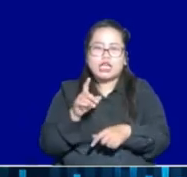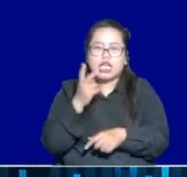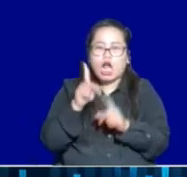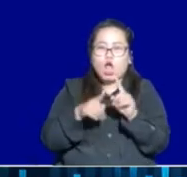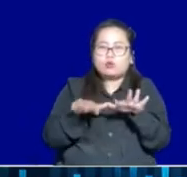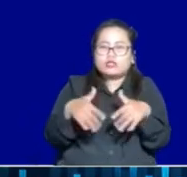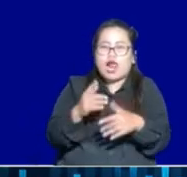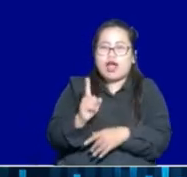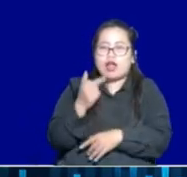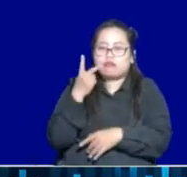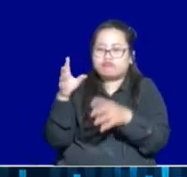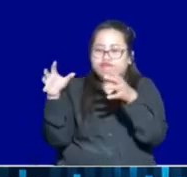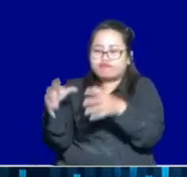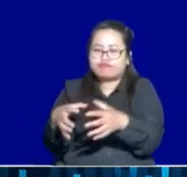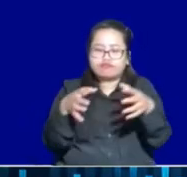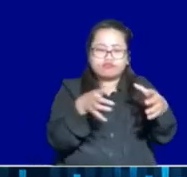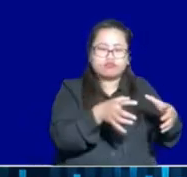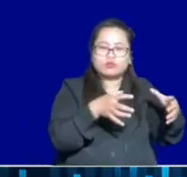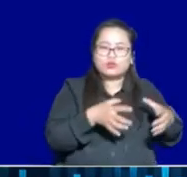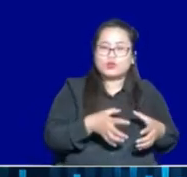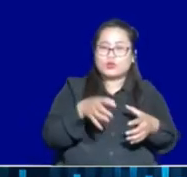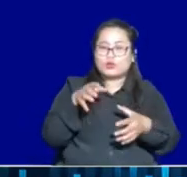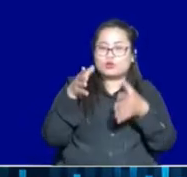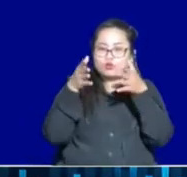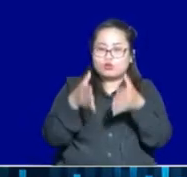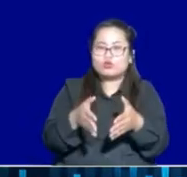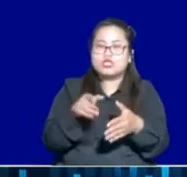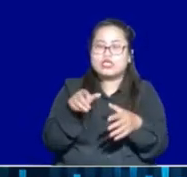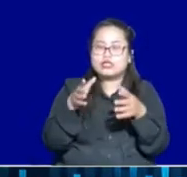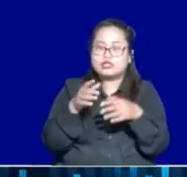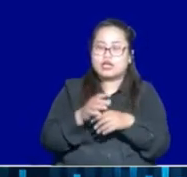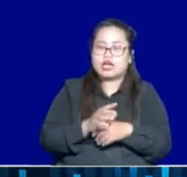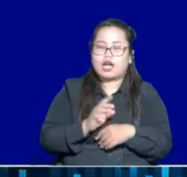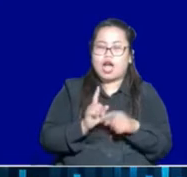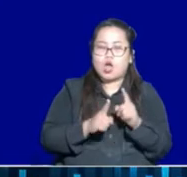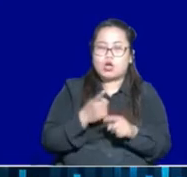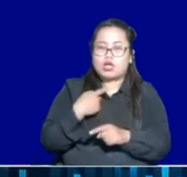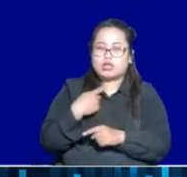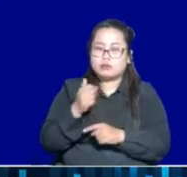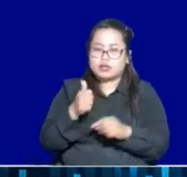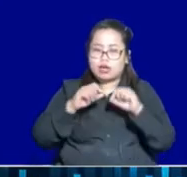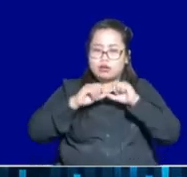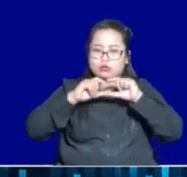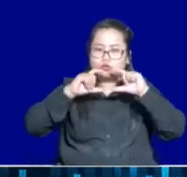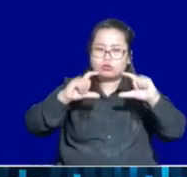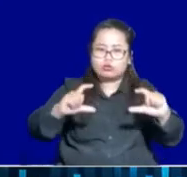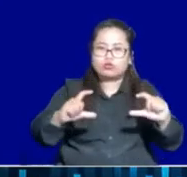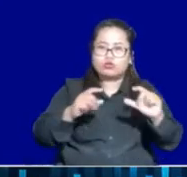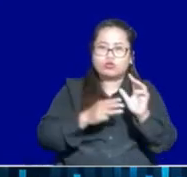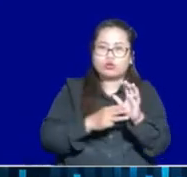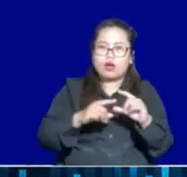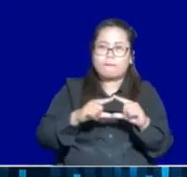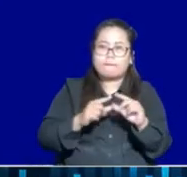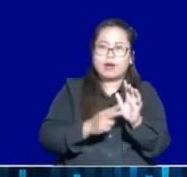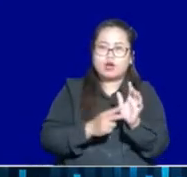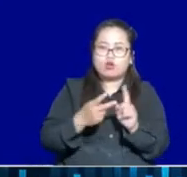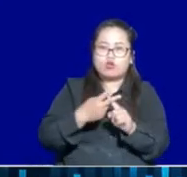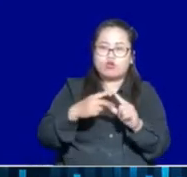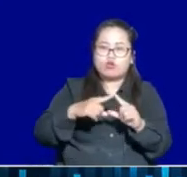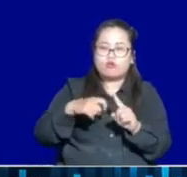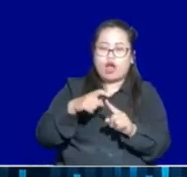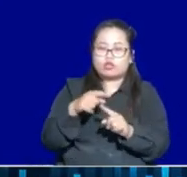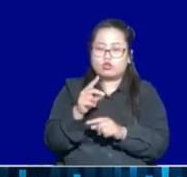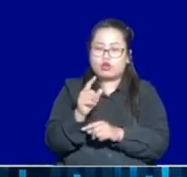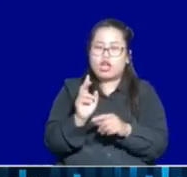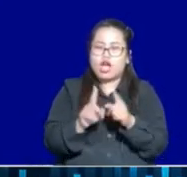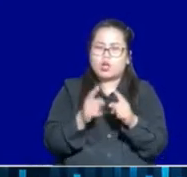in that space. And if we zoom into the manufacturing part, here is where Jakarta has capabilities.